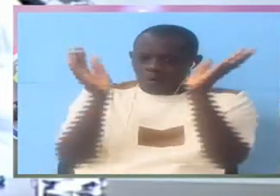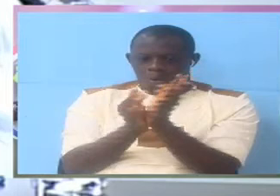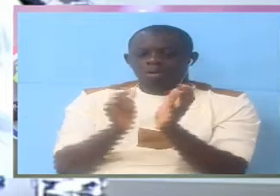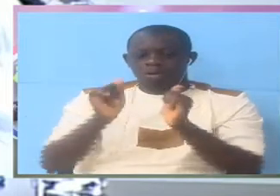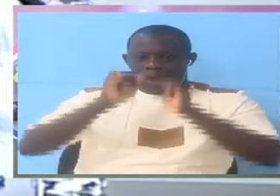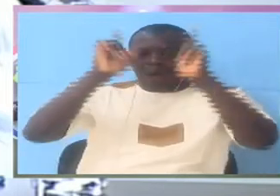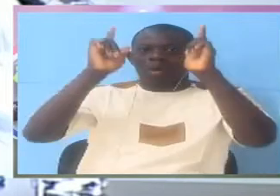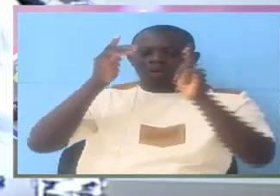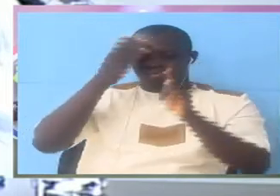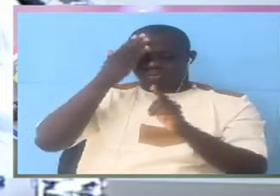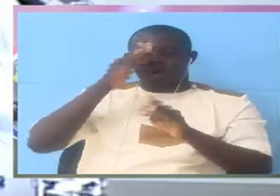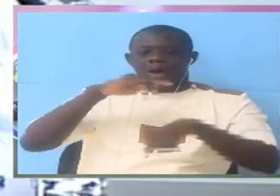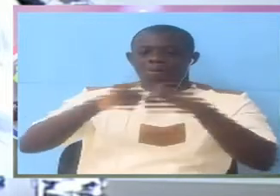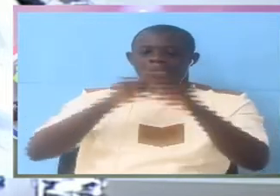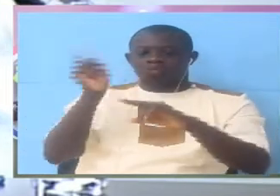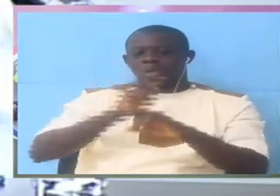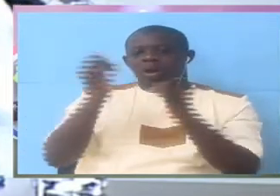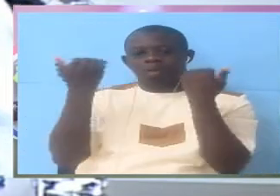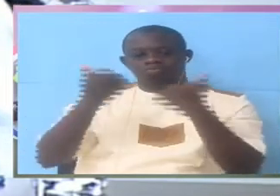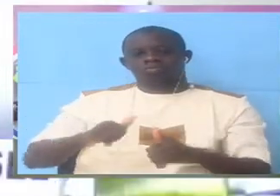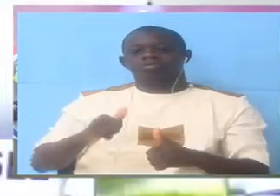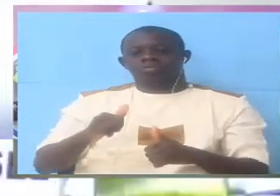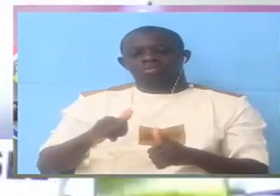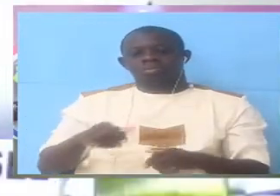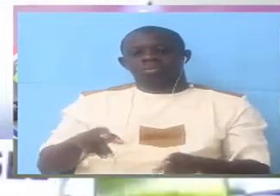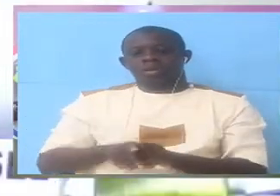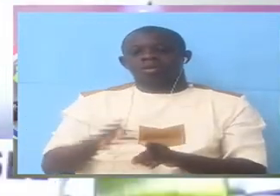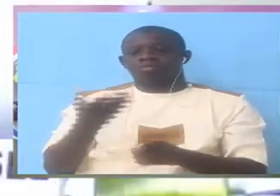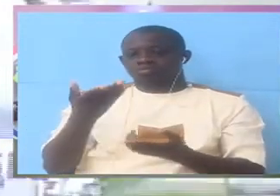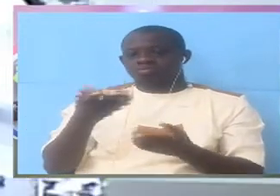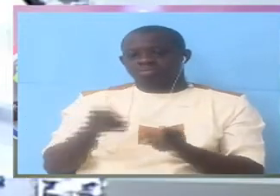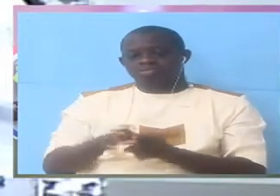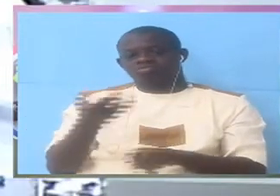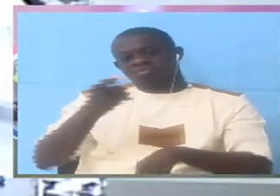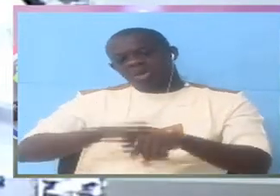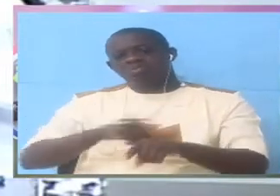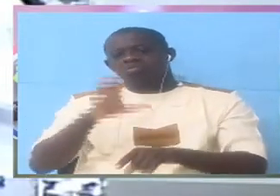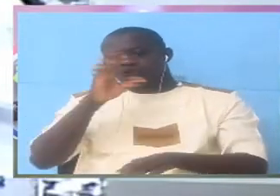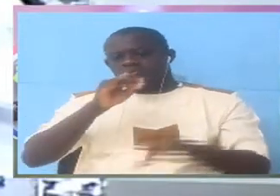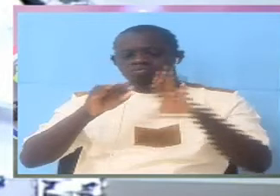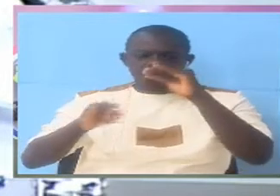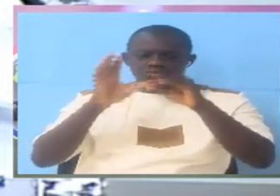up. Before you question, how can you talk to somebody who is just unconscious?